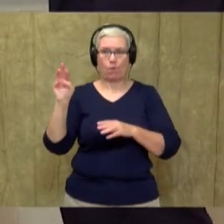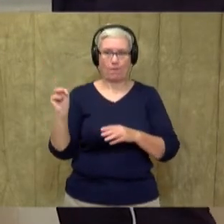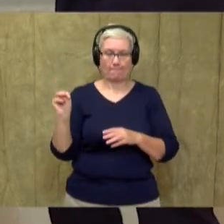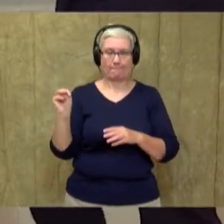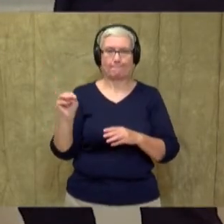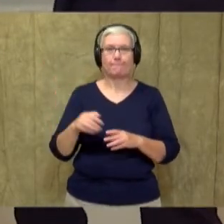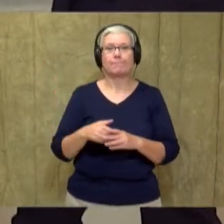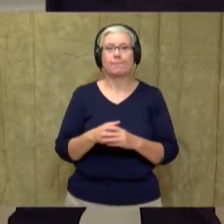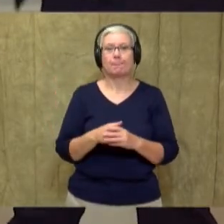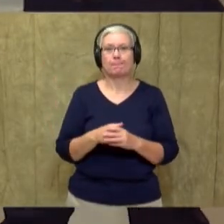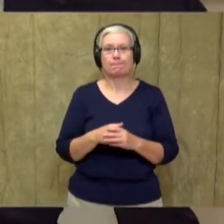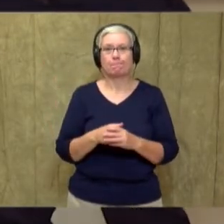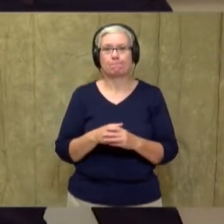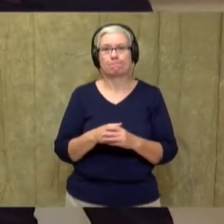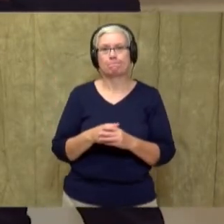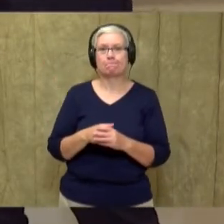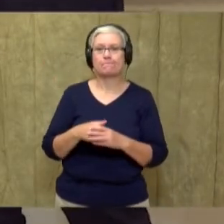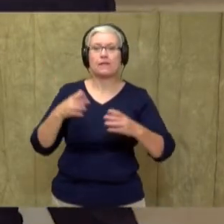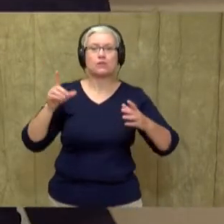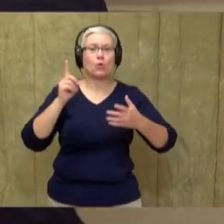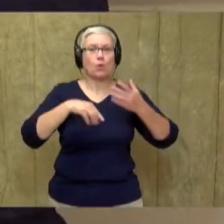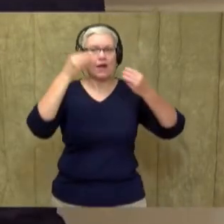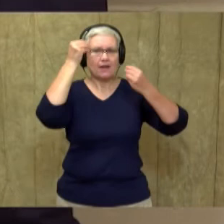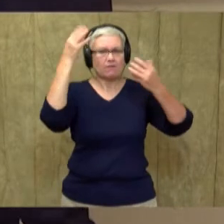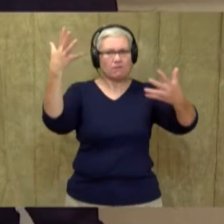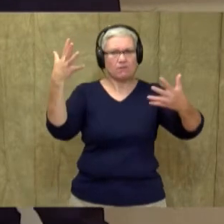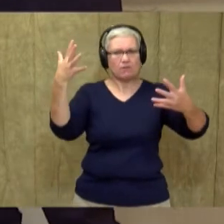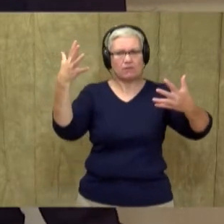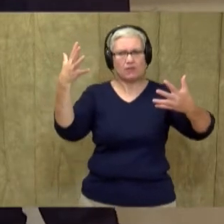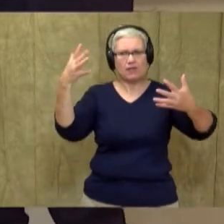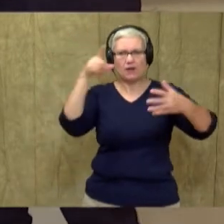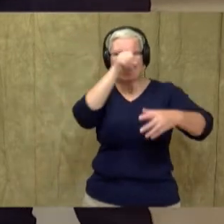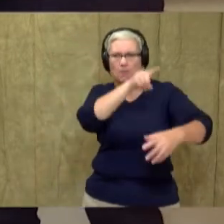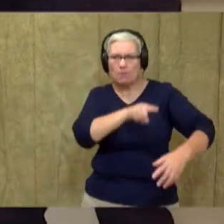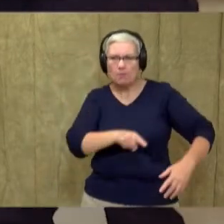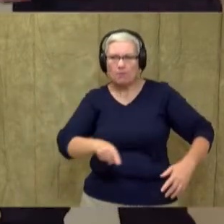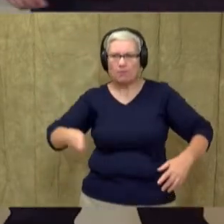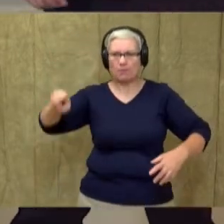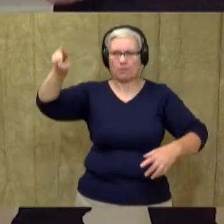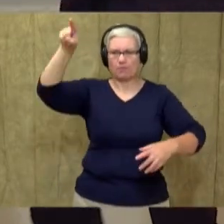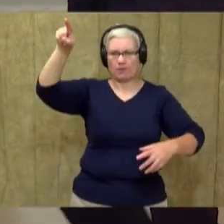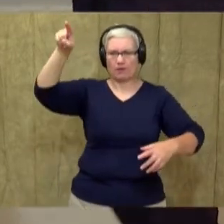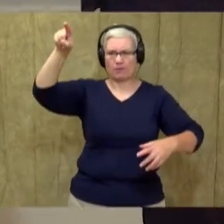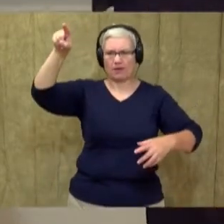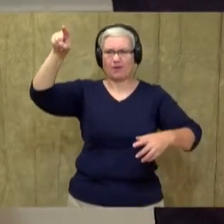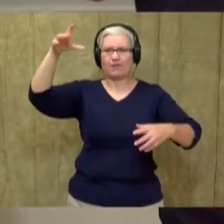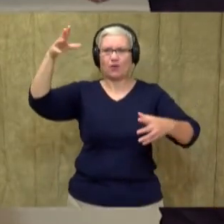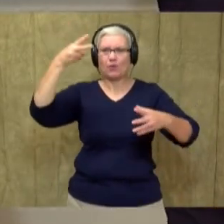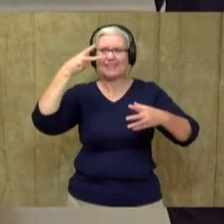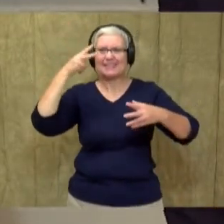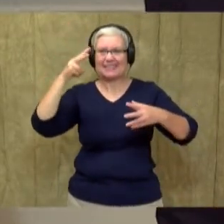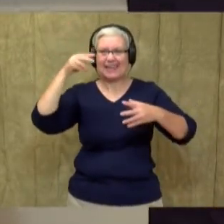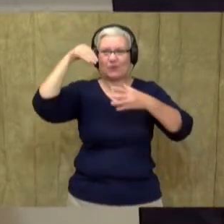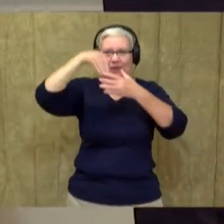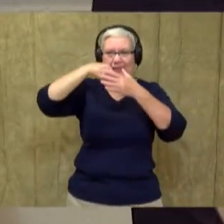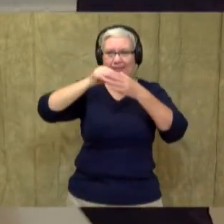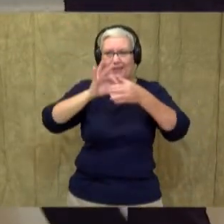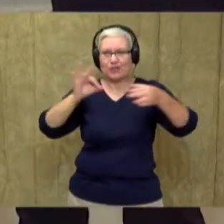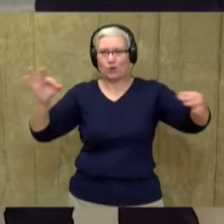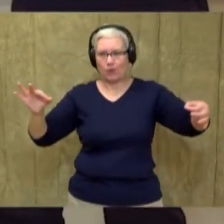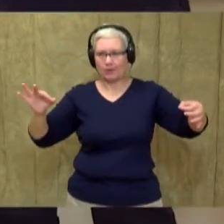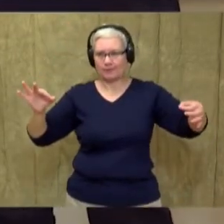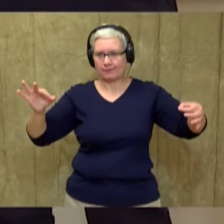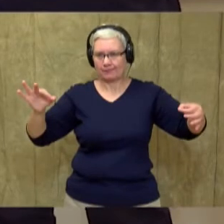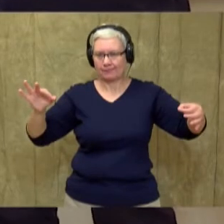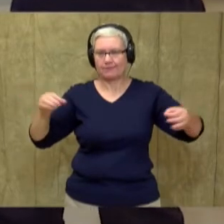week, we want to think about what information about a parabola is highlighted within that particular equation. So here